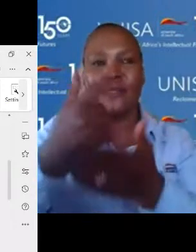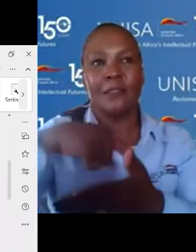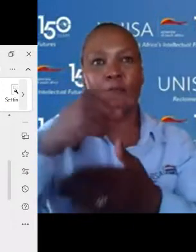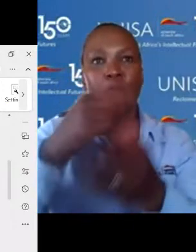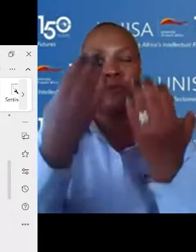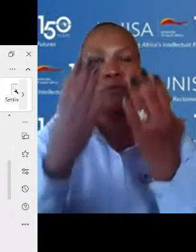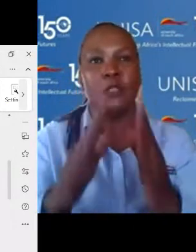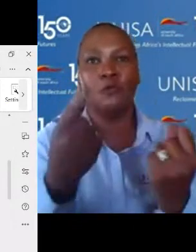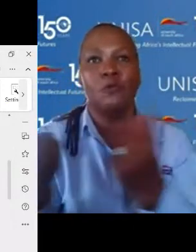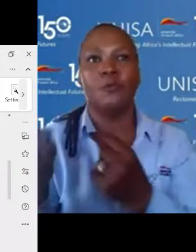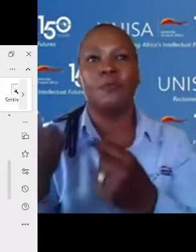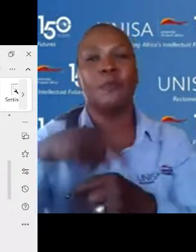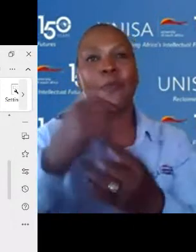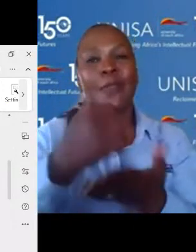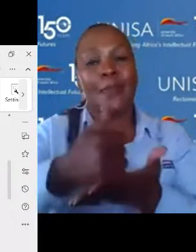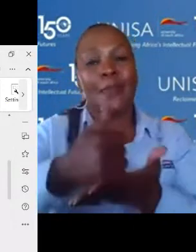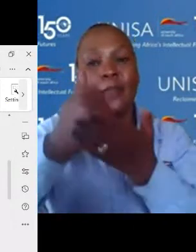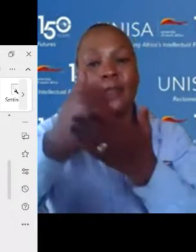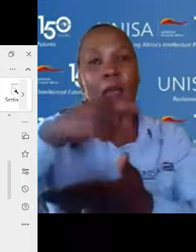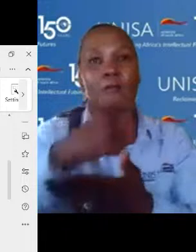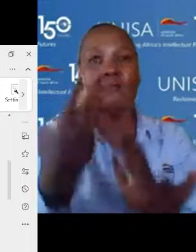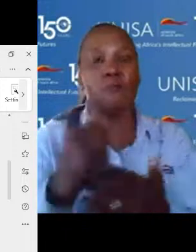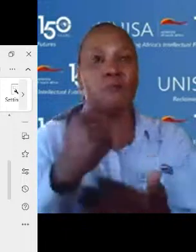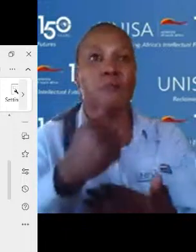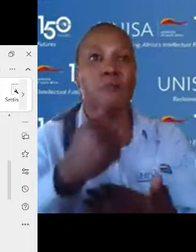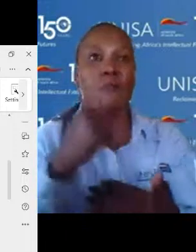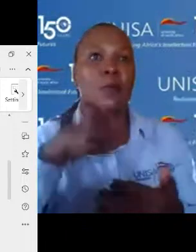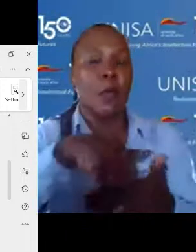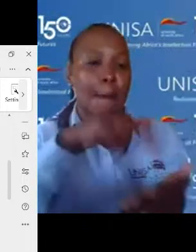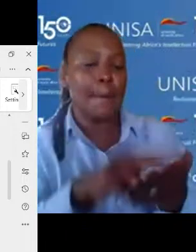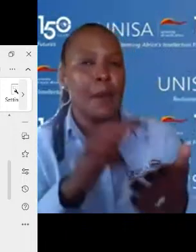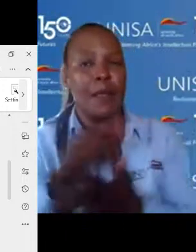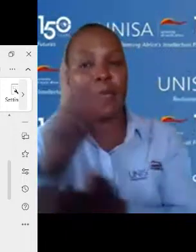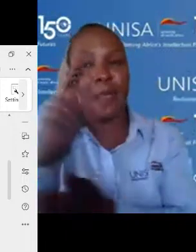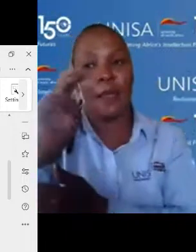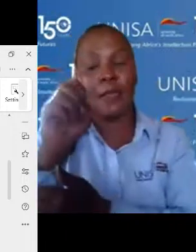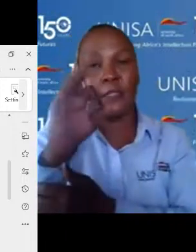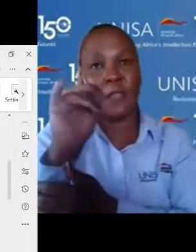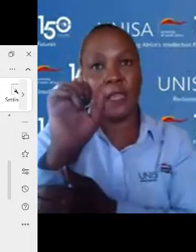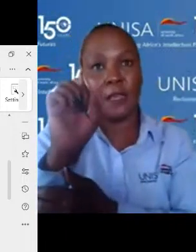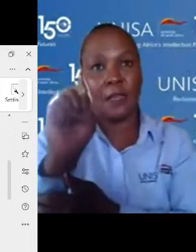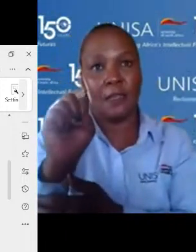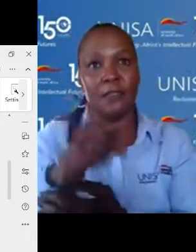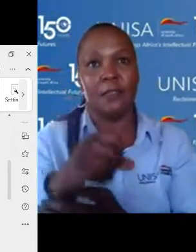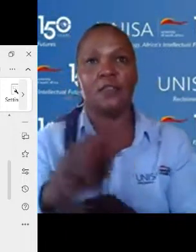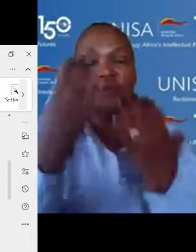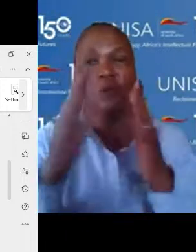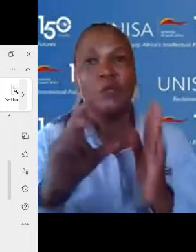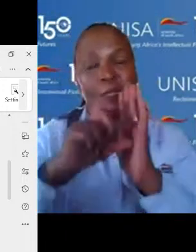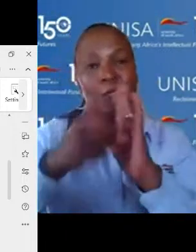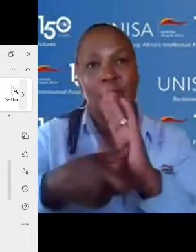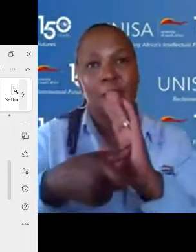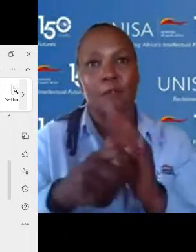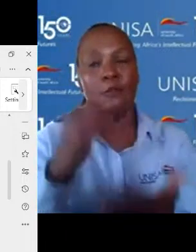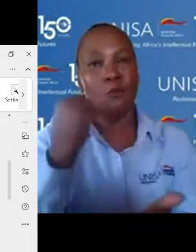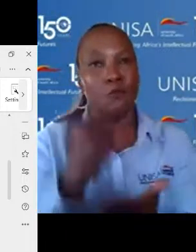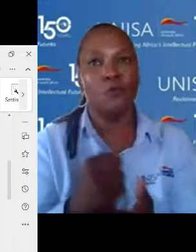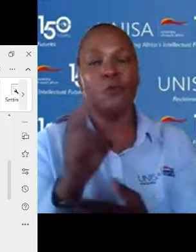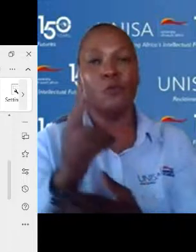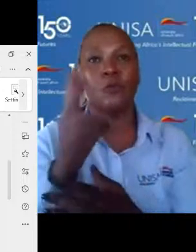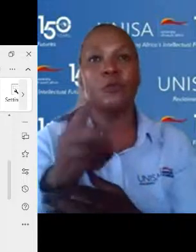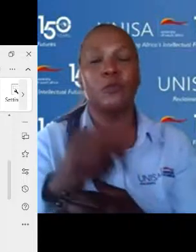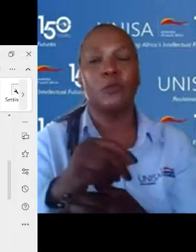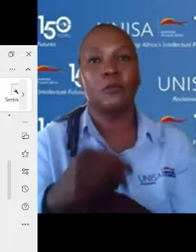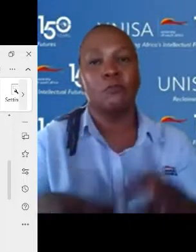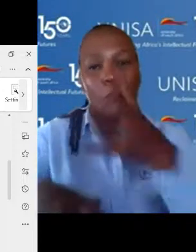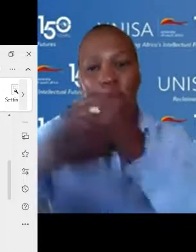assist our students to apply for NSFAS applications. Students with disabilities should also attach